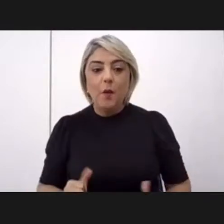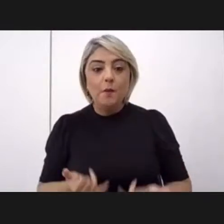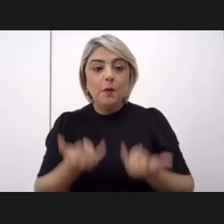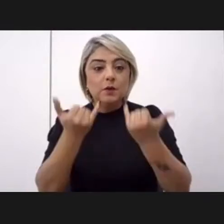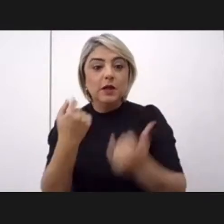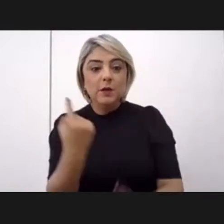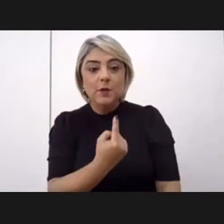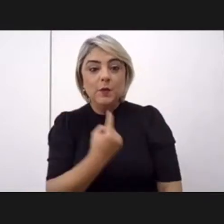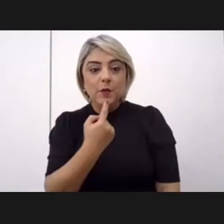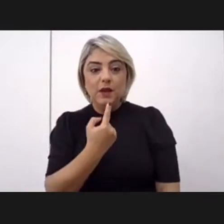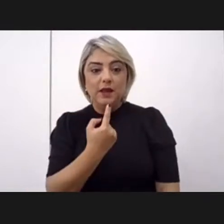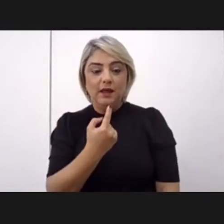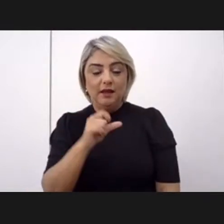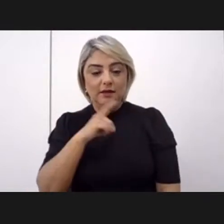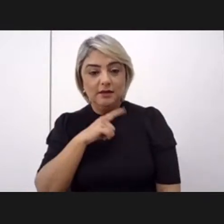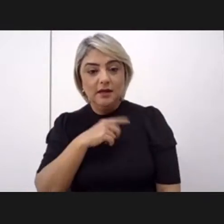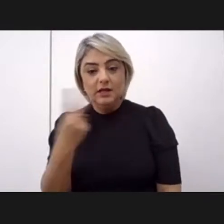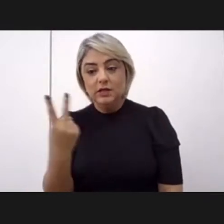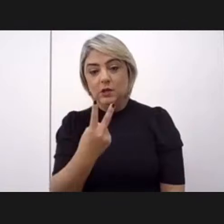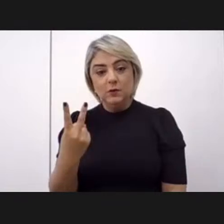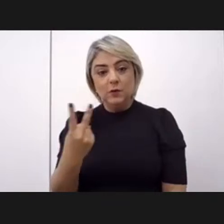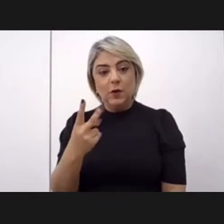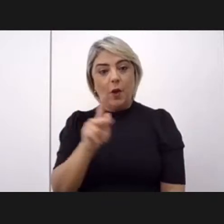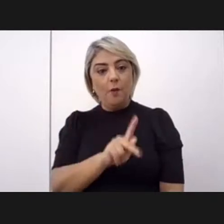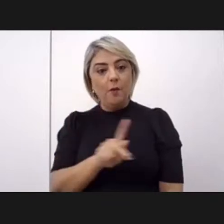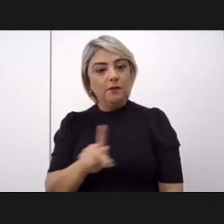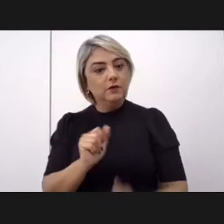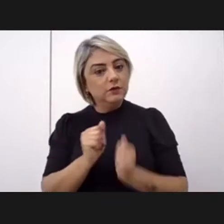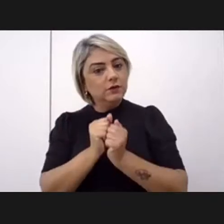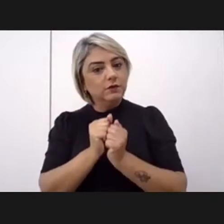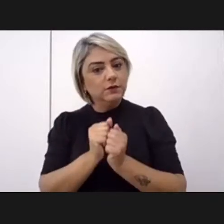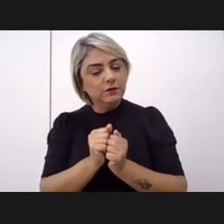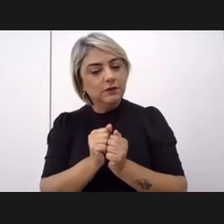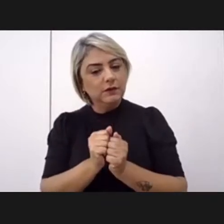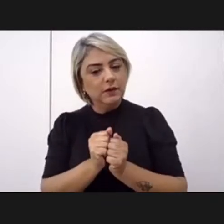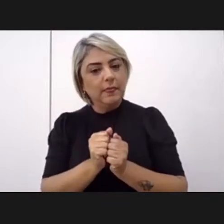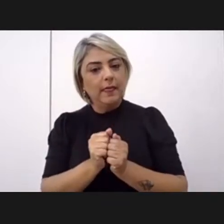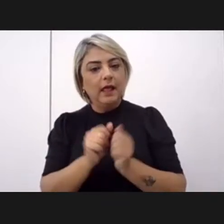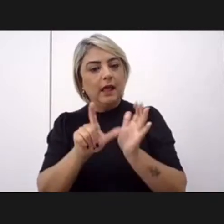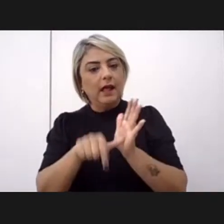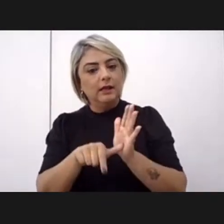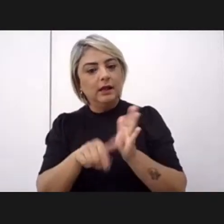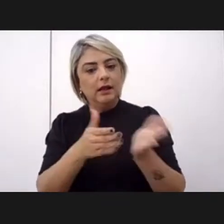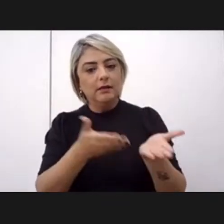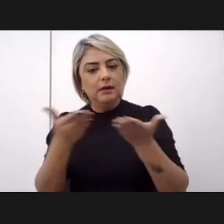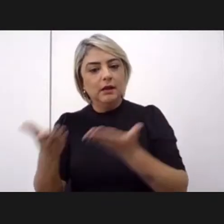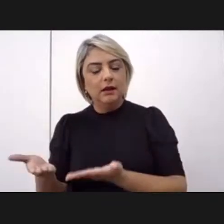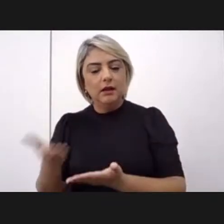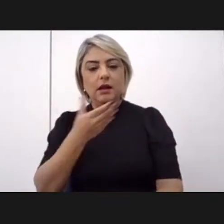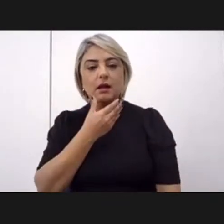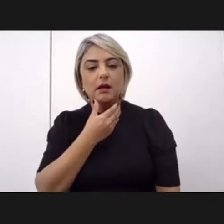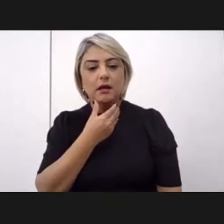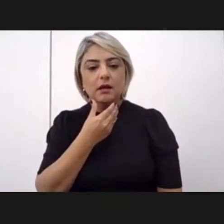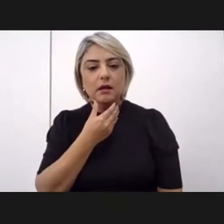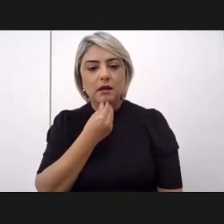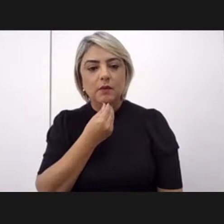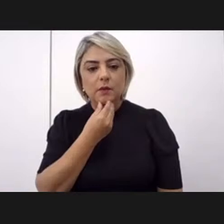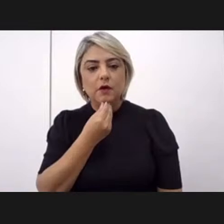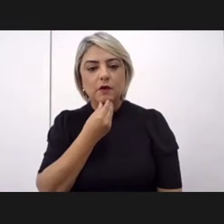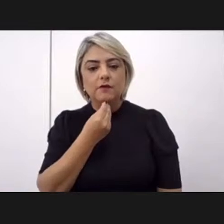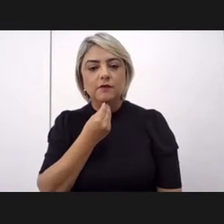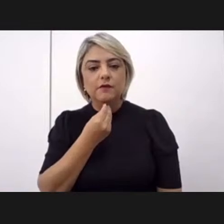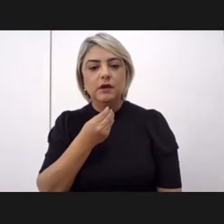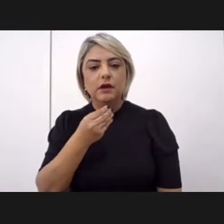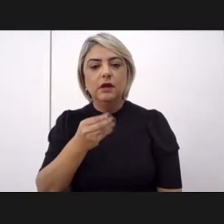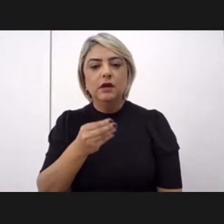these two professors here. So with no further delay, now I move the word to Professor Ève Fouilleux. So thank you very